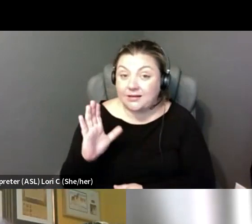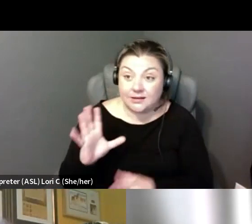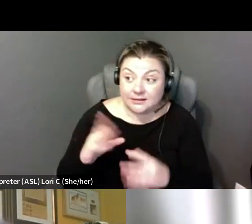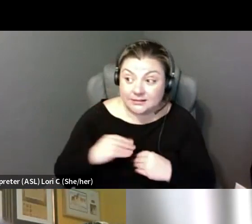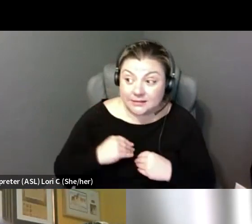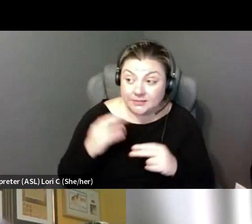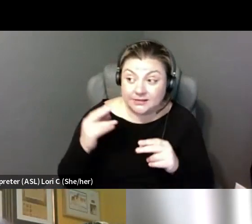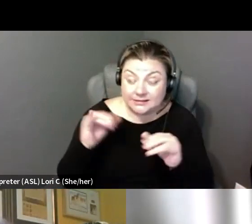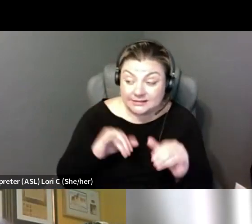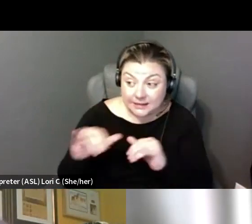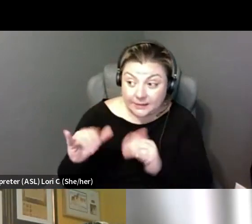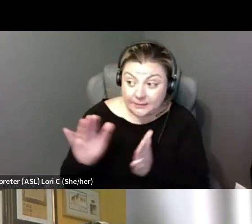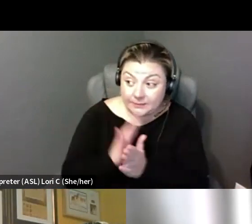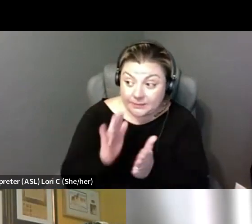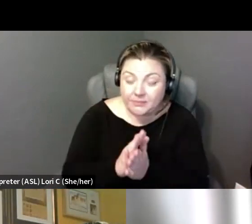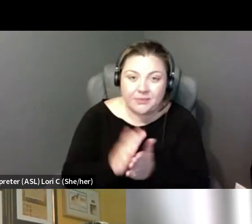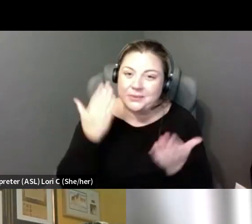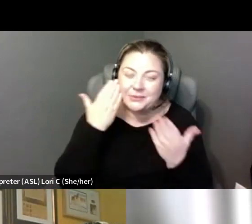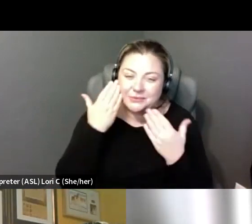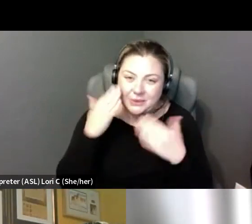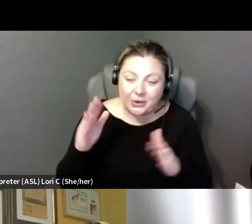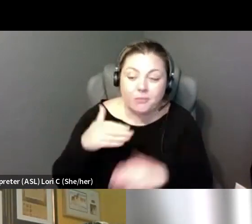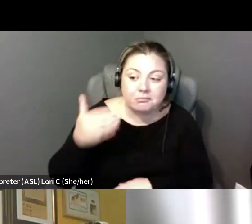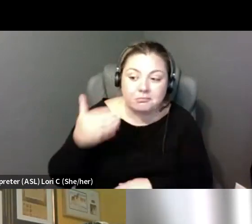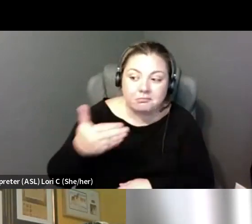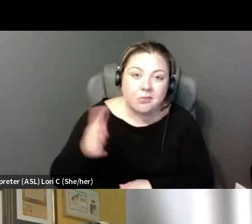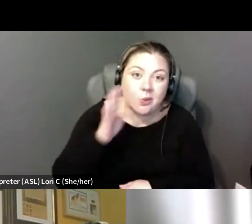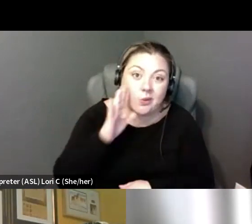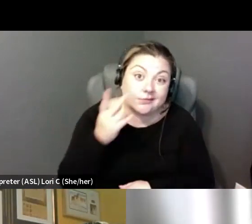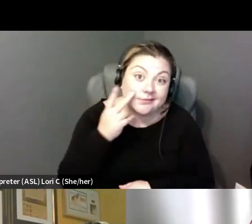we'll find out in the next several months.